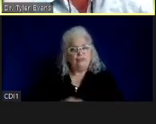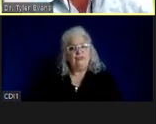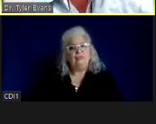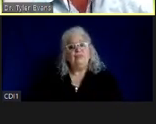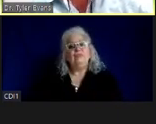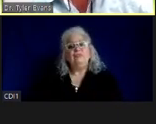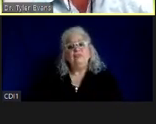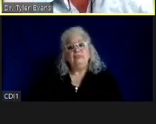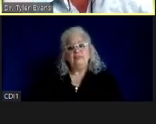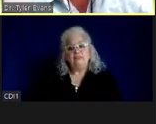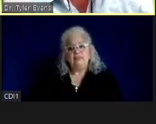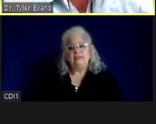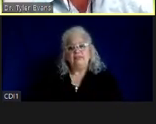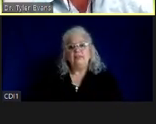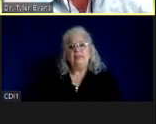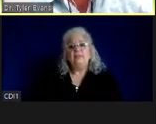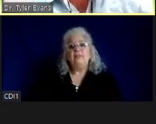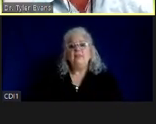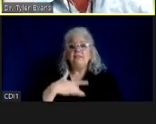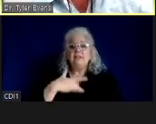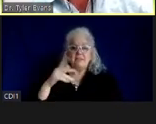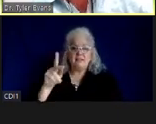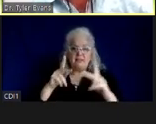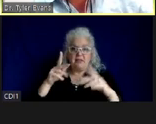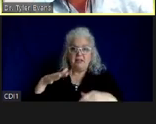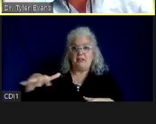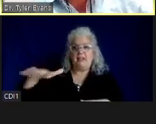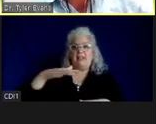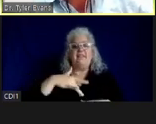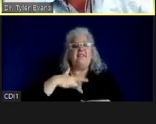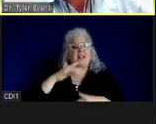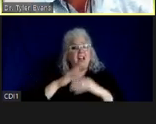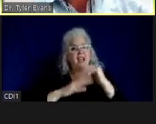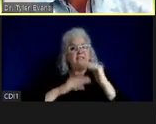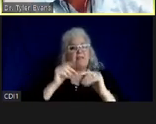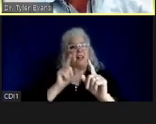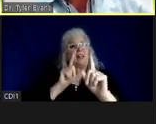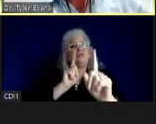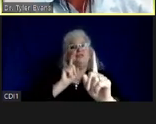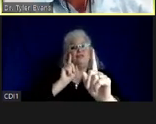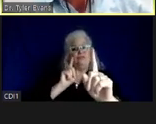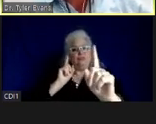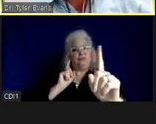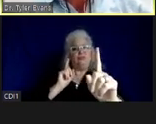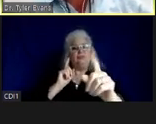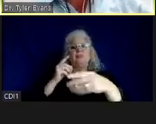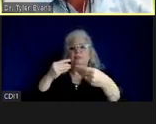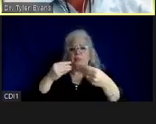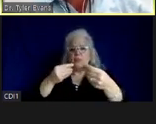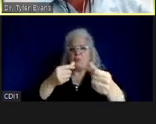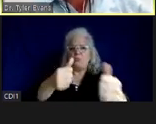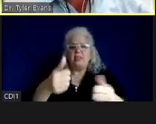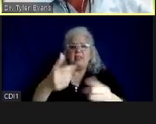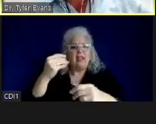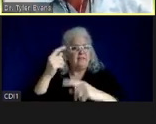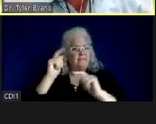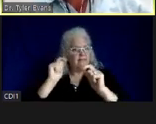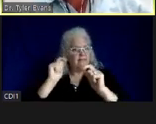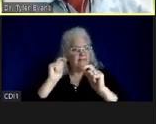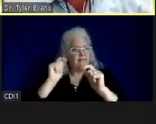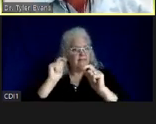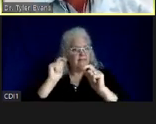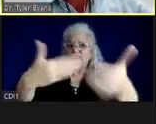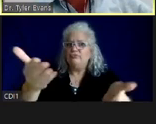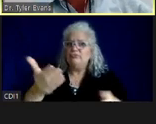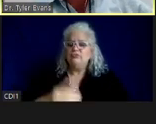comfortable, and, you know, move as efficiently as we possibly can. We keep working on that, you know, but I mean, I think for, you know, for